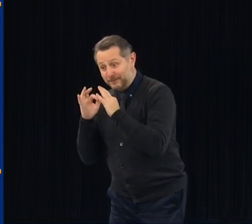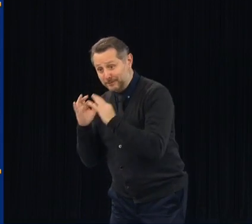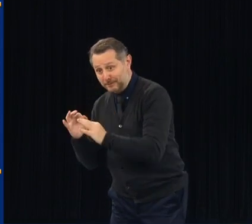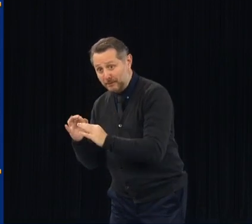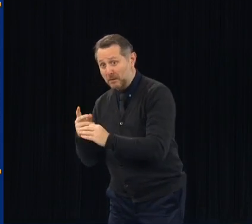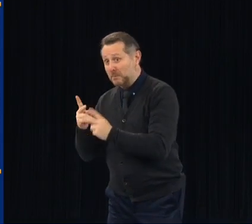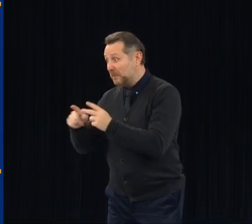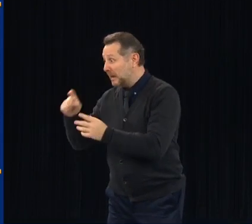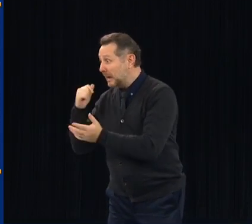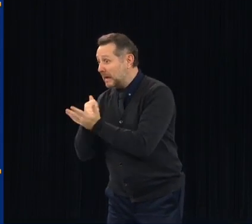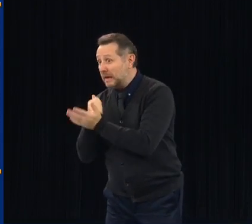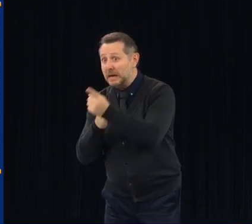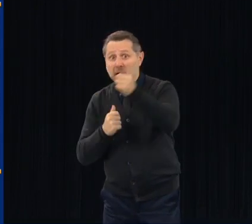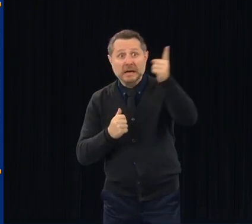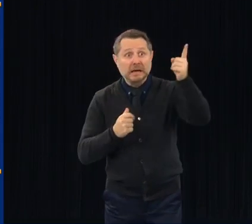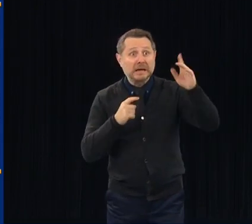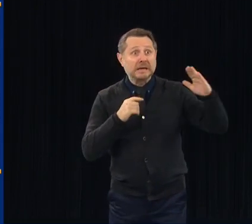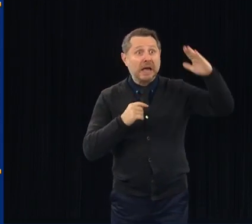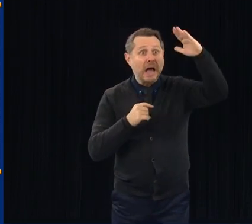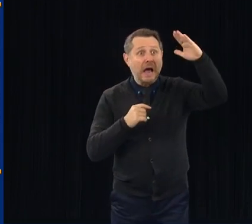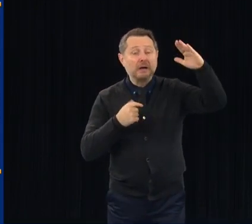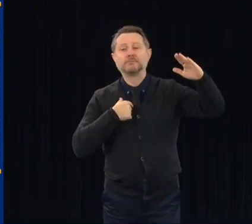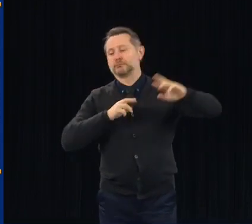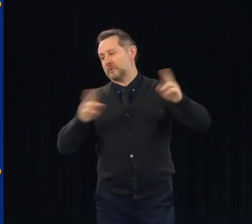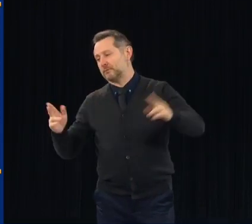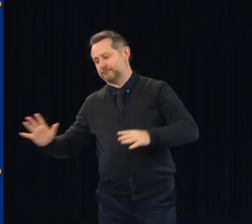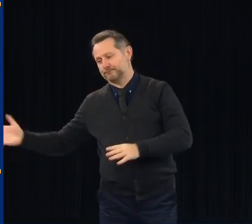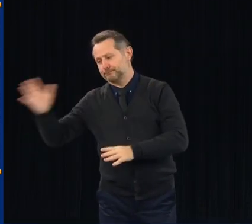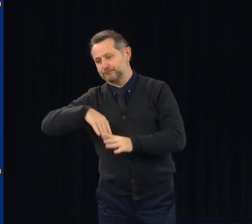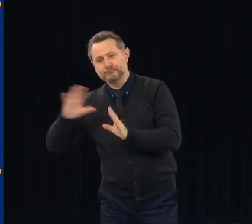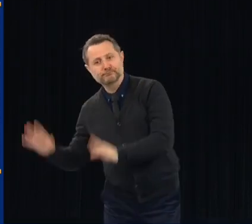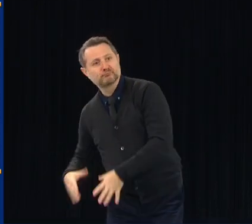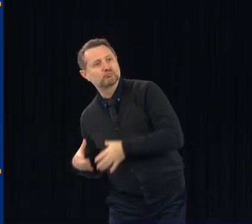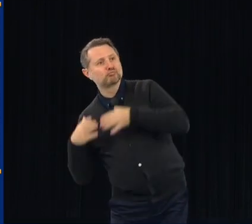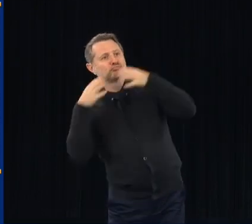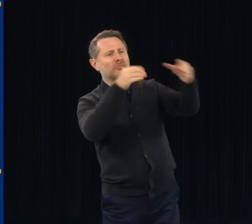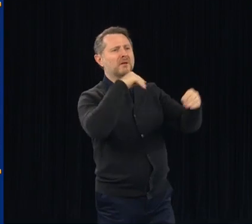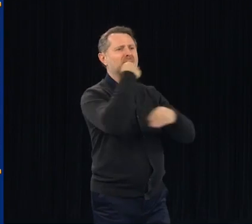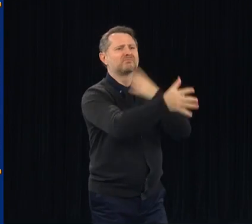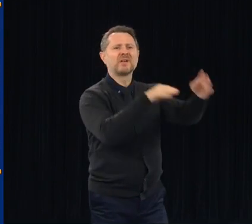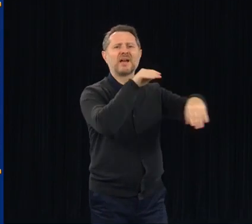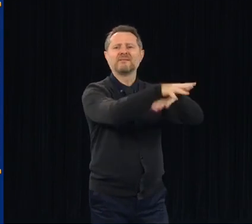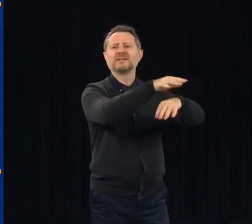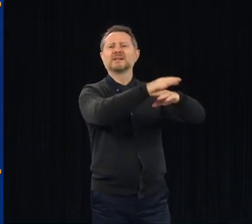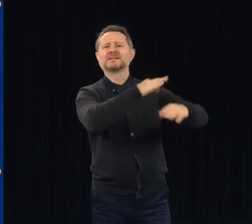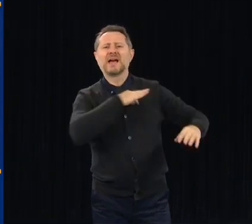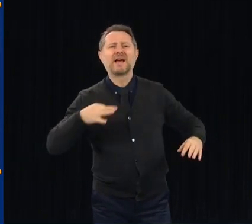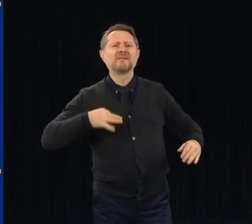country goes next, we will be there with equipment and personnel and however we can help.